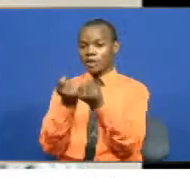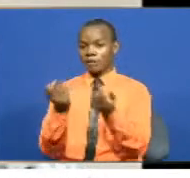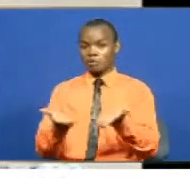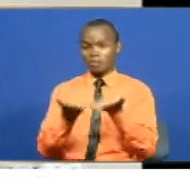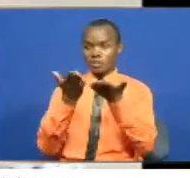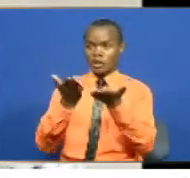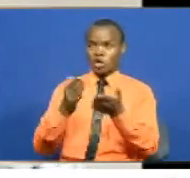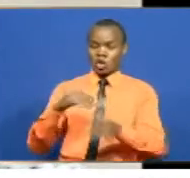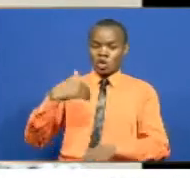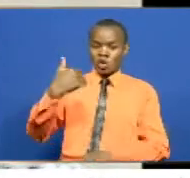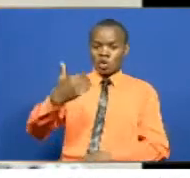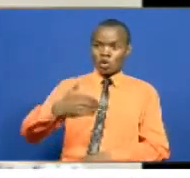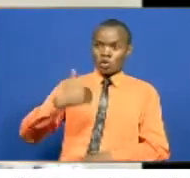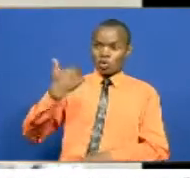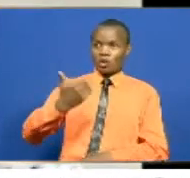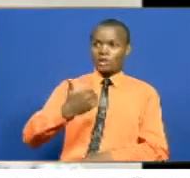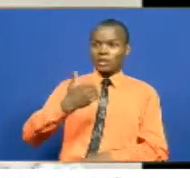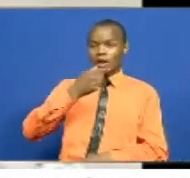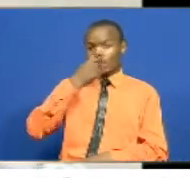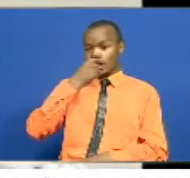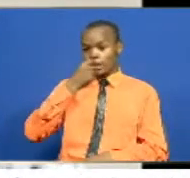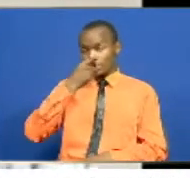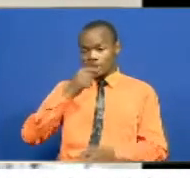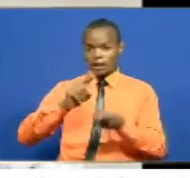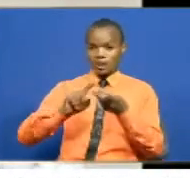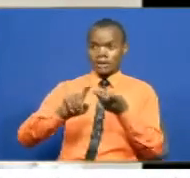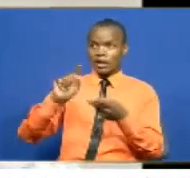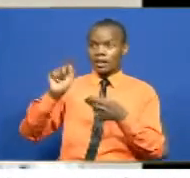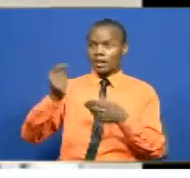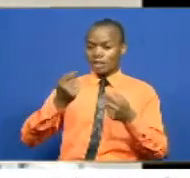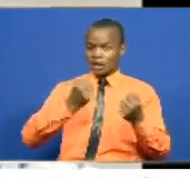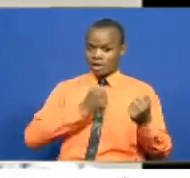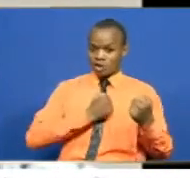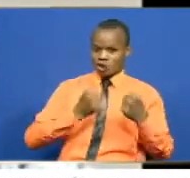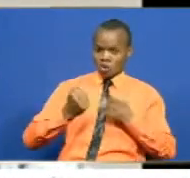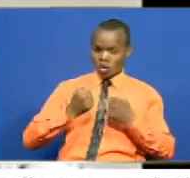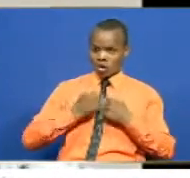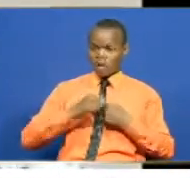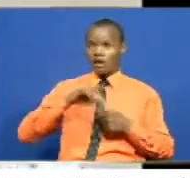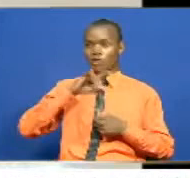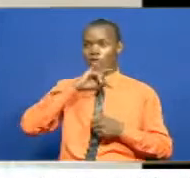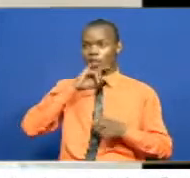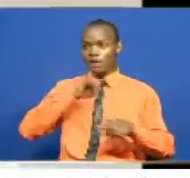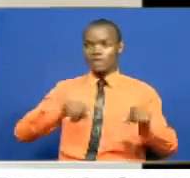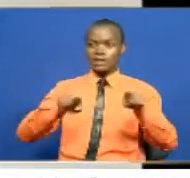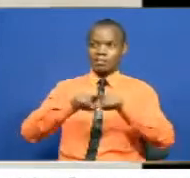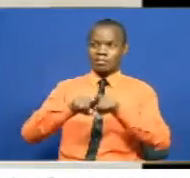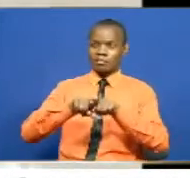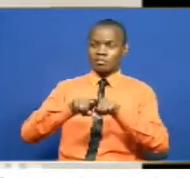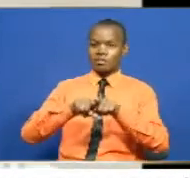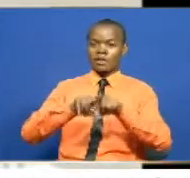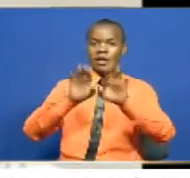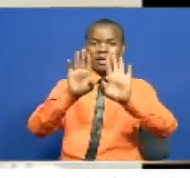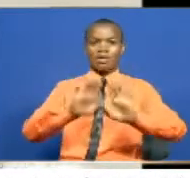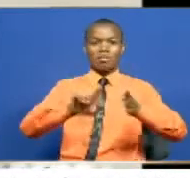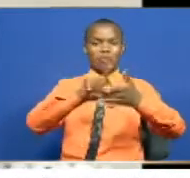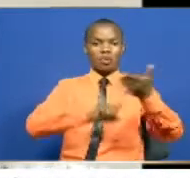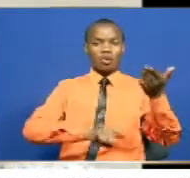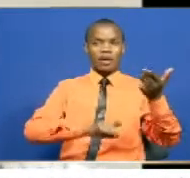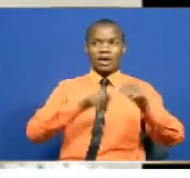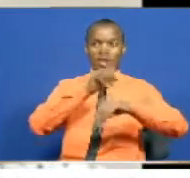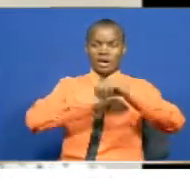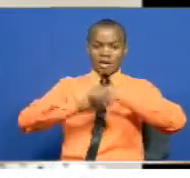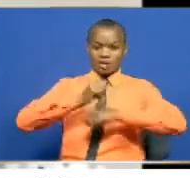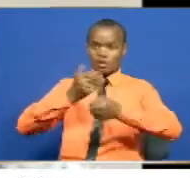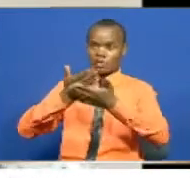every day. Tanzania, Kenya, Rwanda, Uganda. So we have to do something,